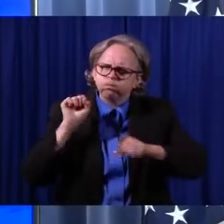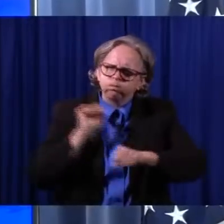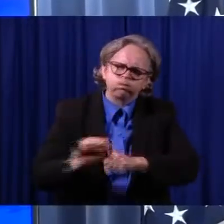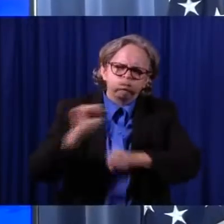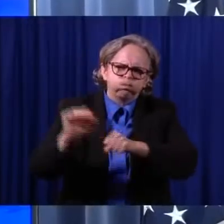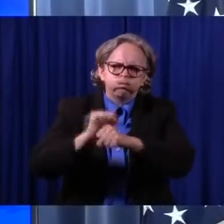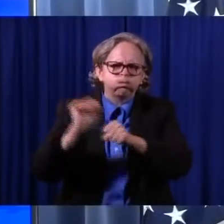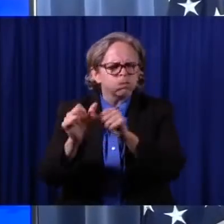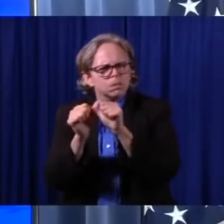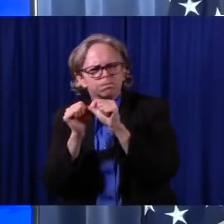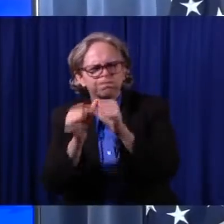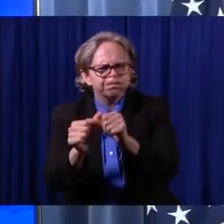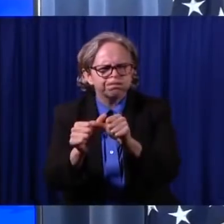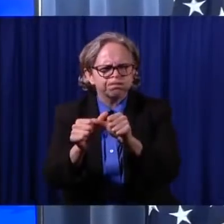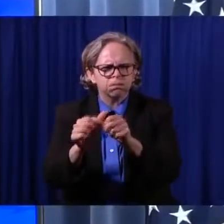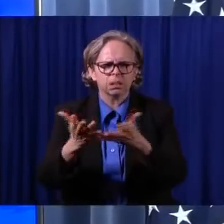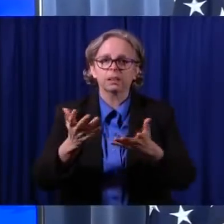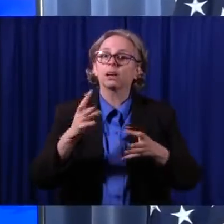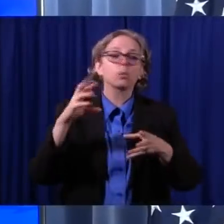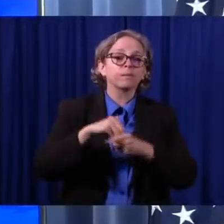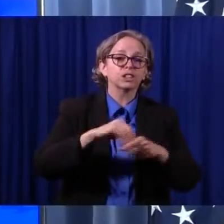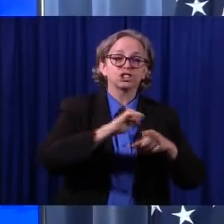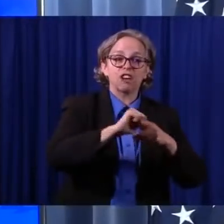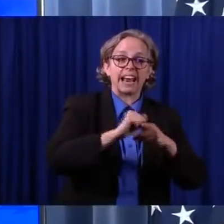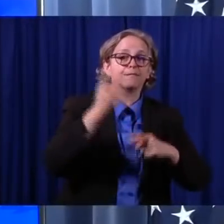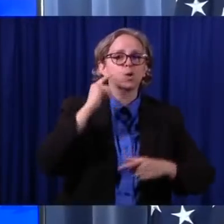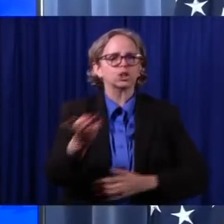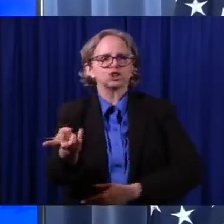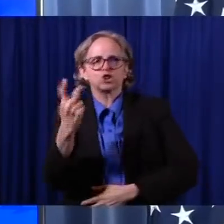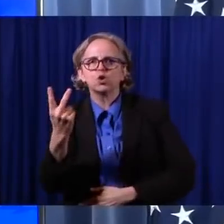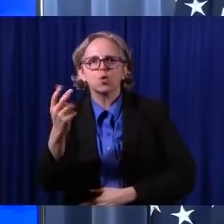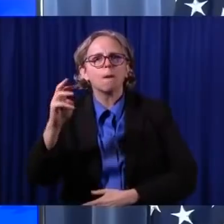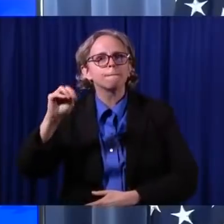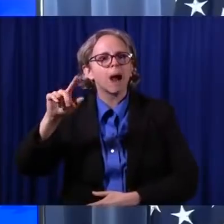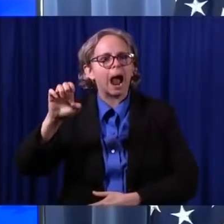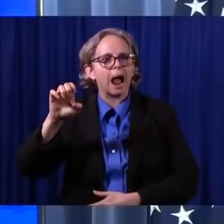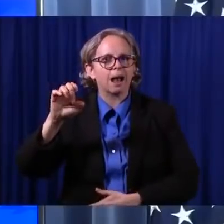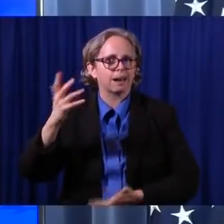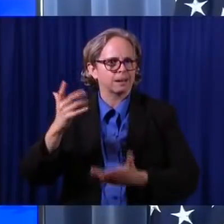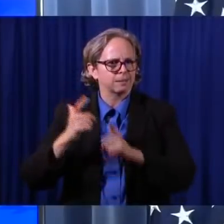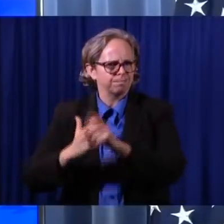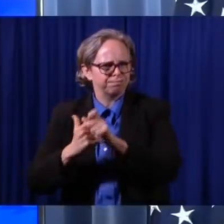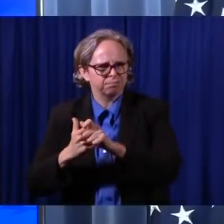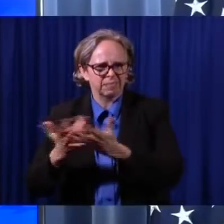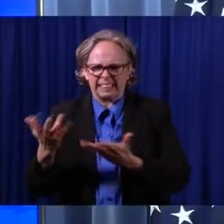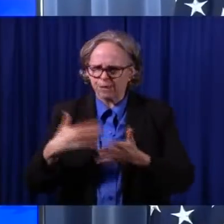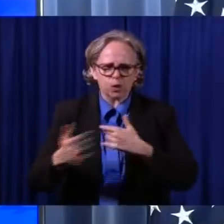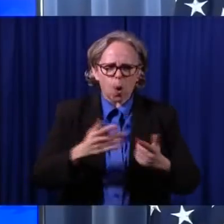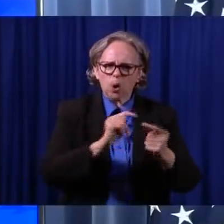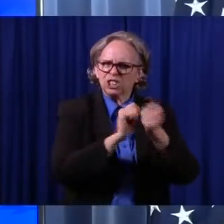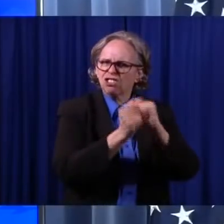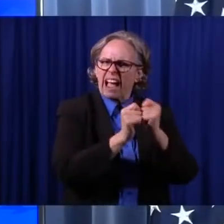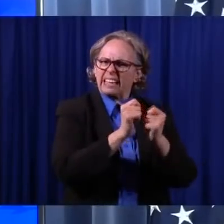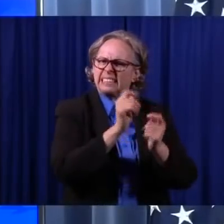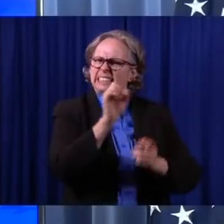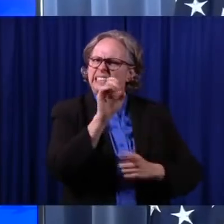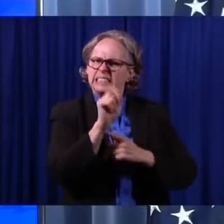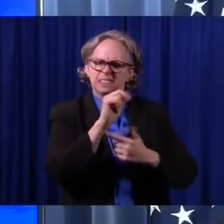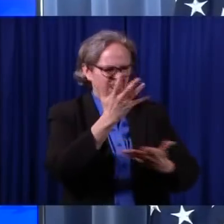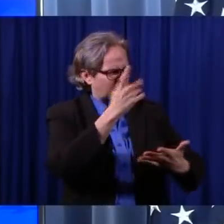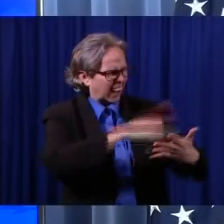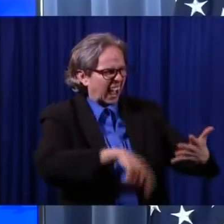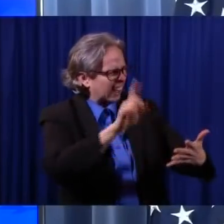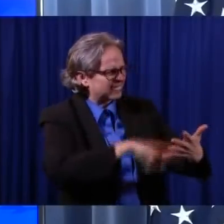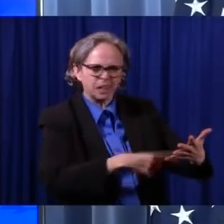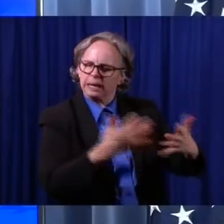train for the 2-mile, despite the track season coming to a premature end.